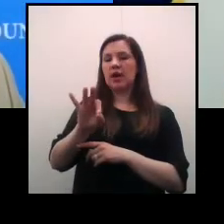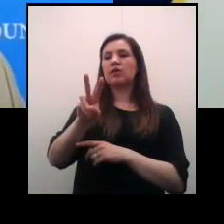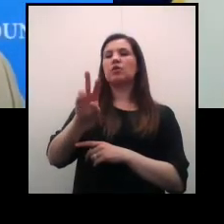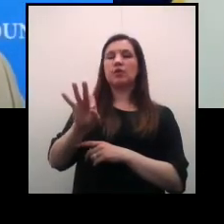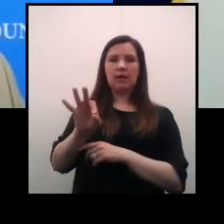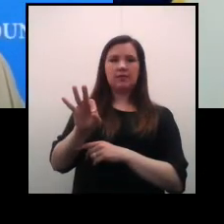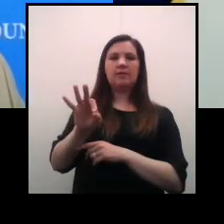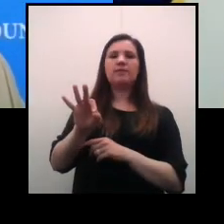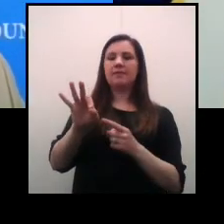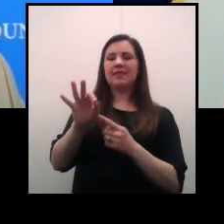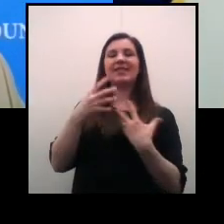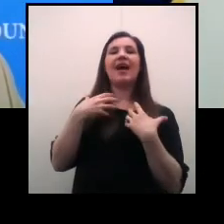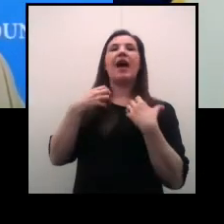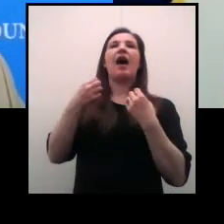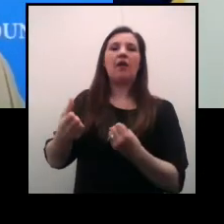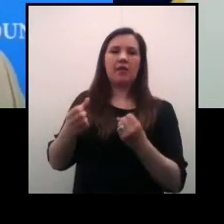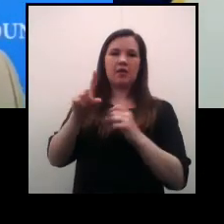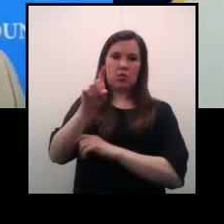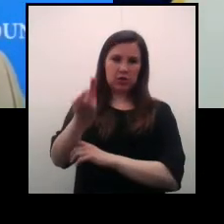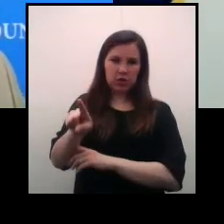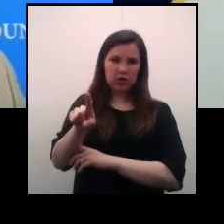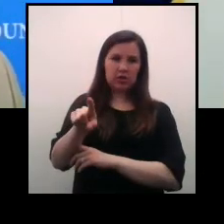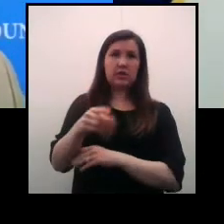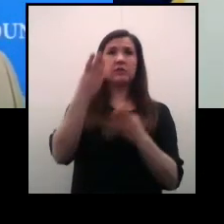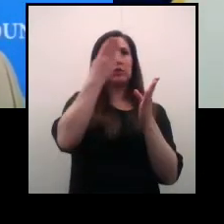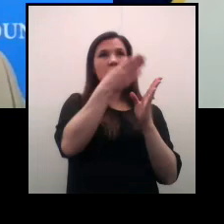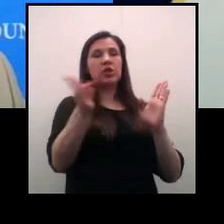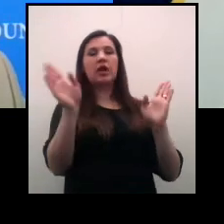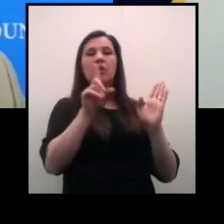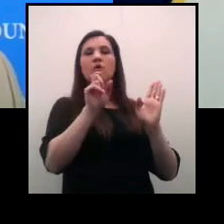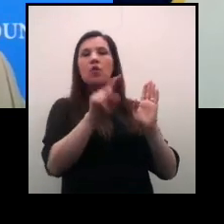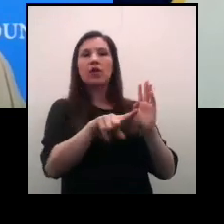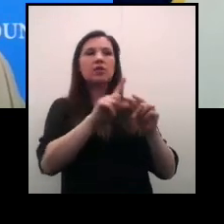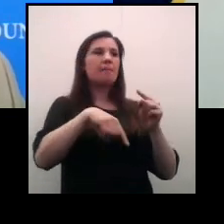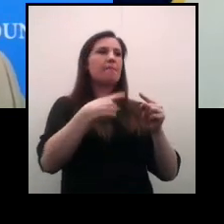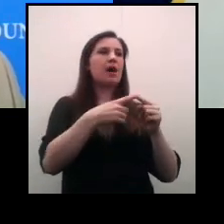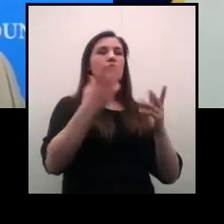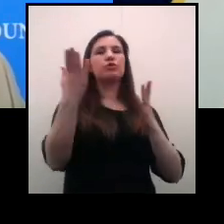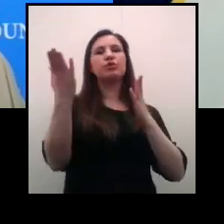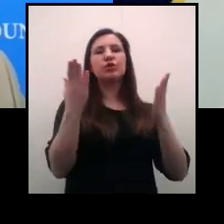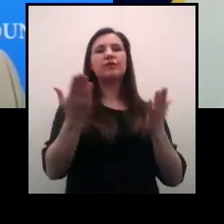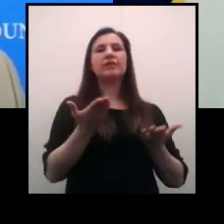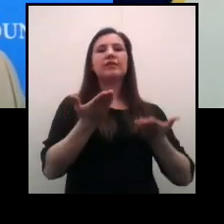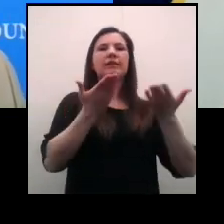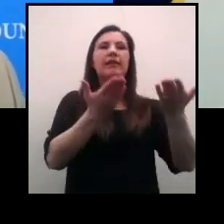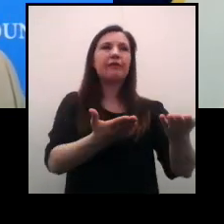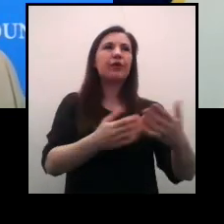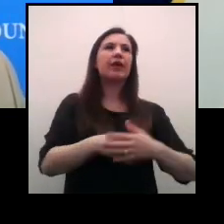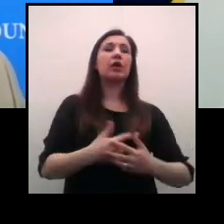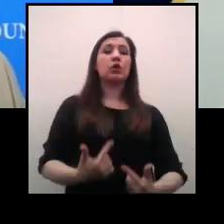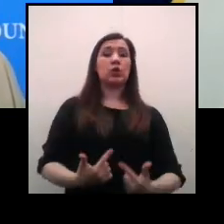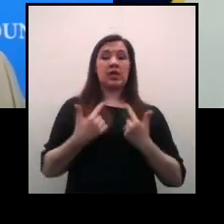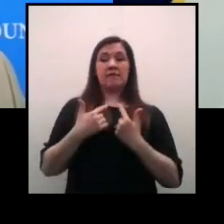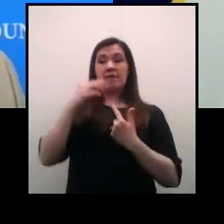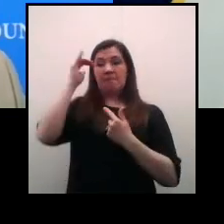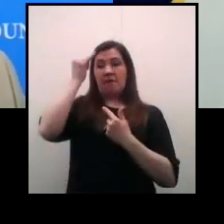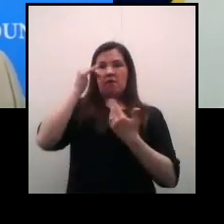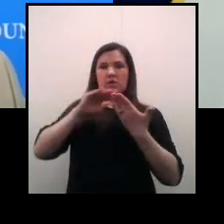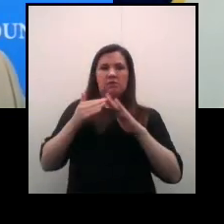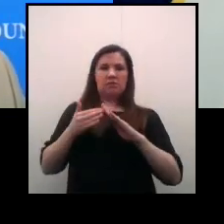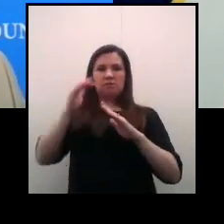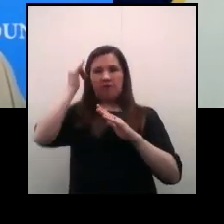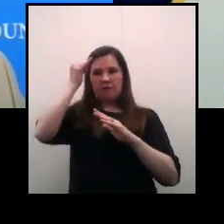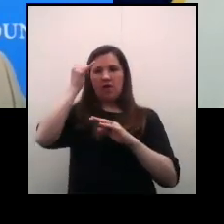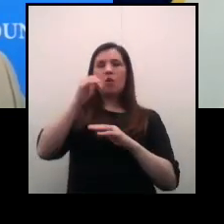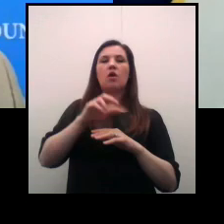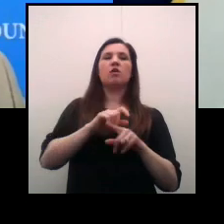716-858-2929. That's health-related questions. If you have general questions with regards to service delivery and you live in the city of Buffalo, you